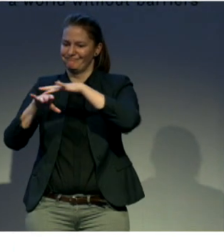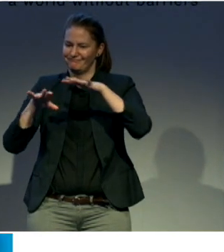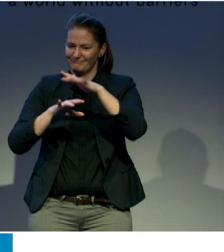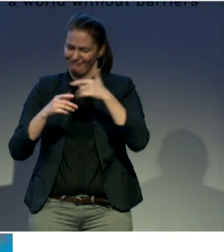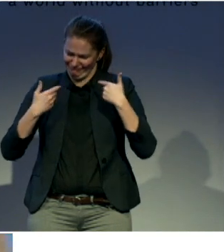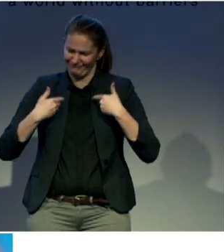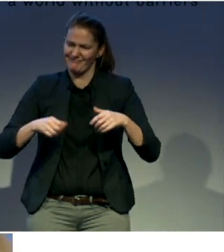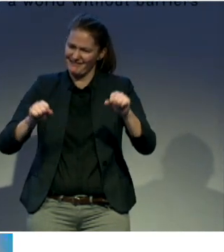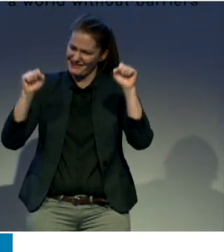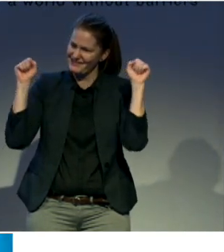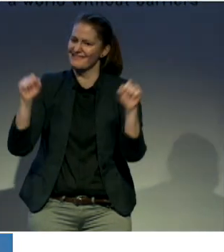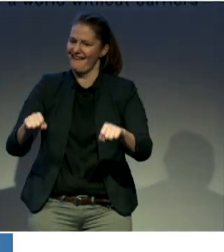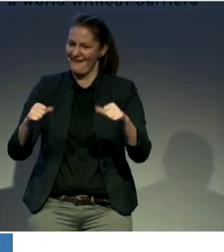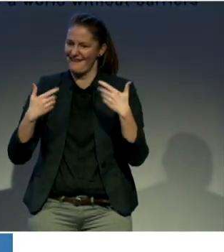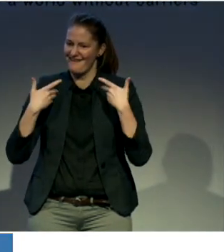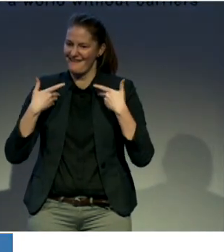me.